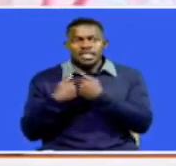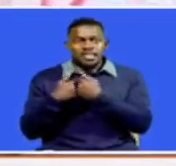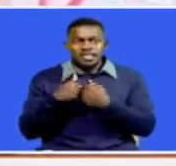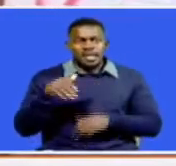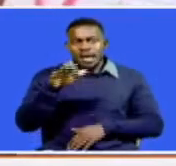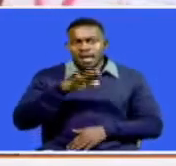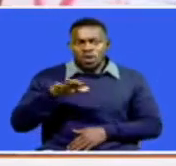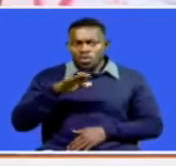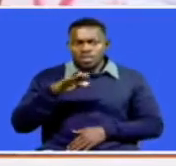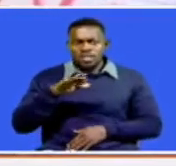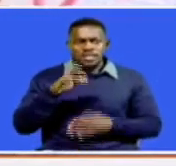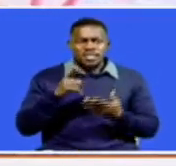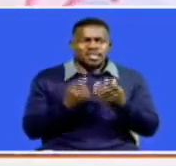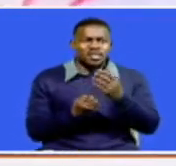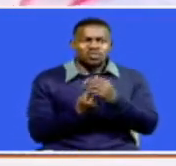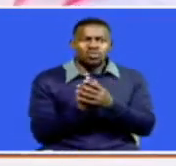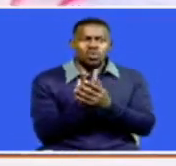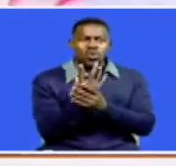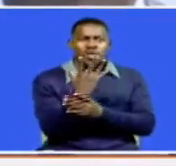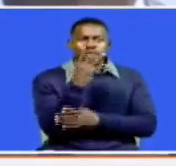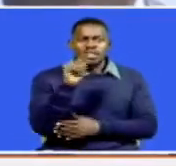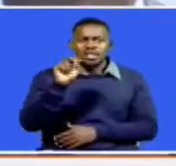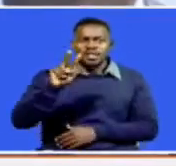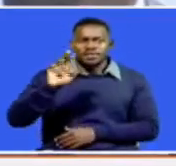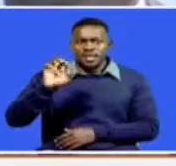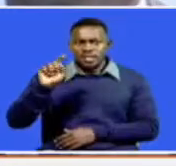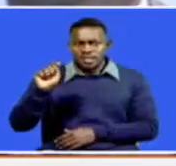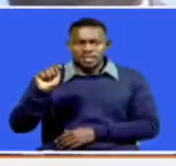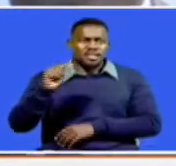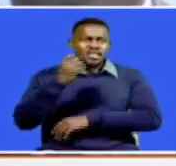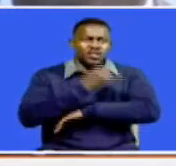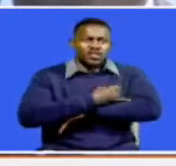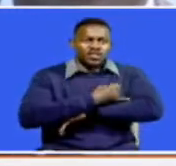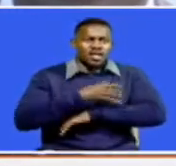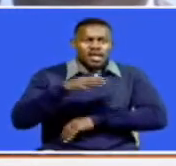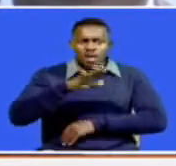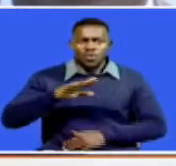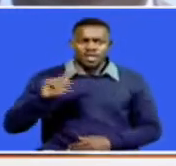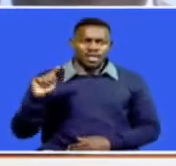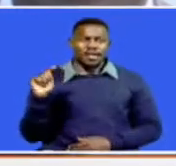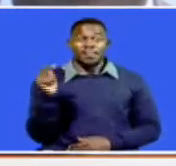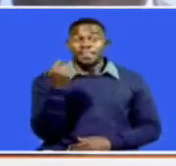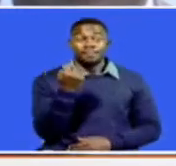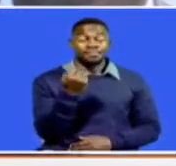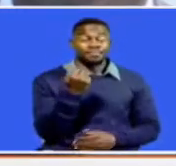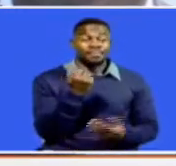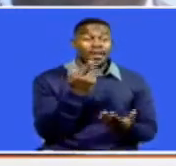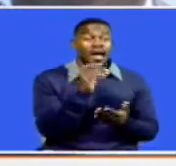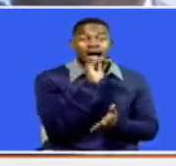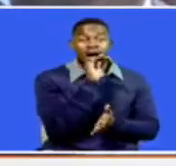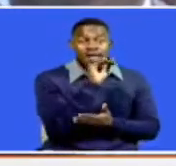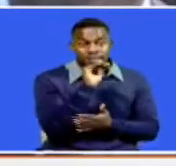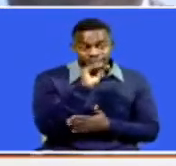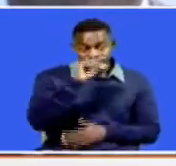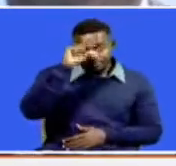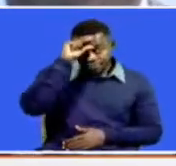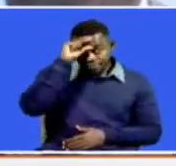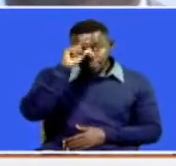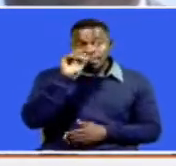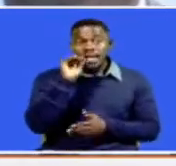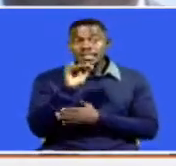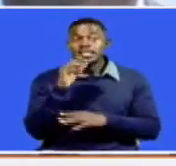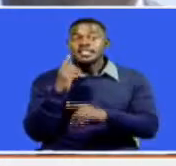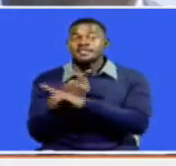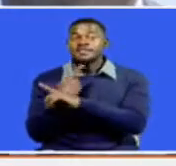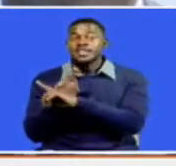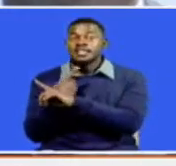the upcoming TVET institutions across the country. My appeal is the parents. My appeal is the